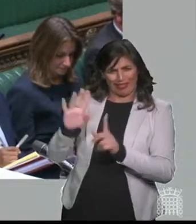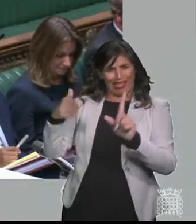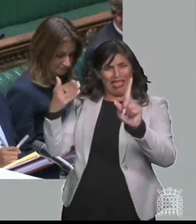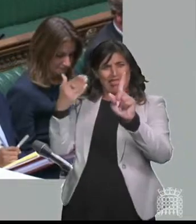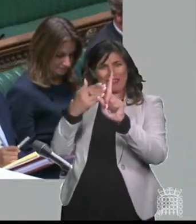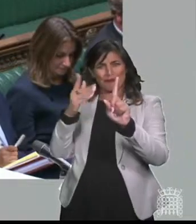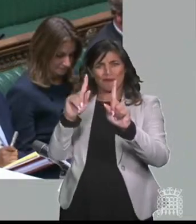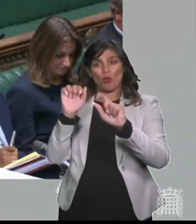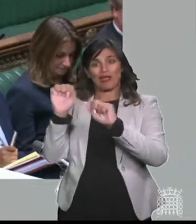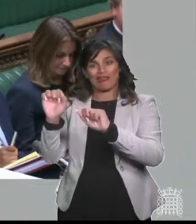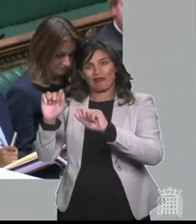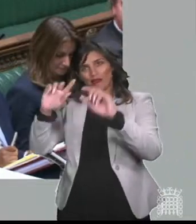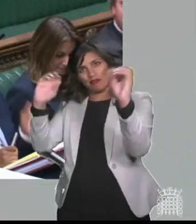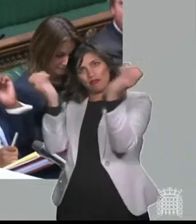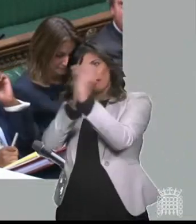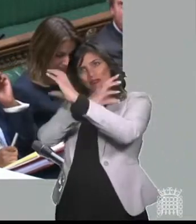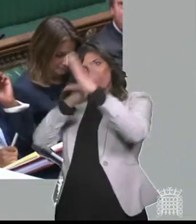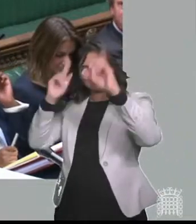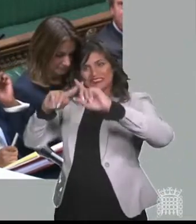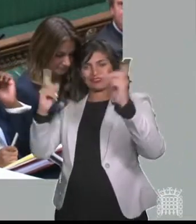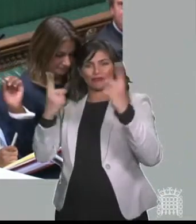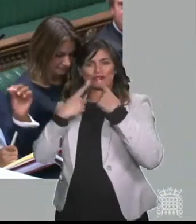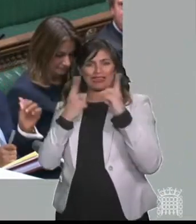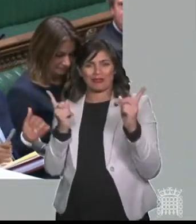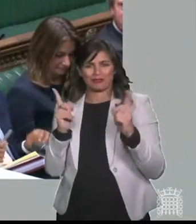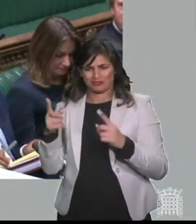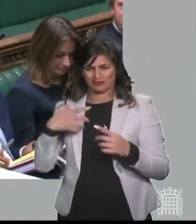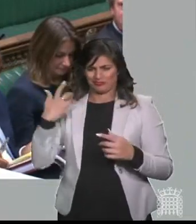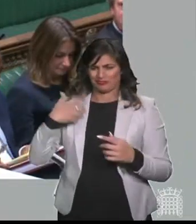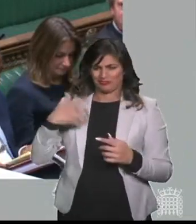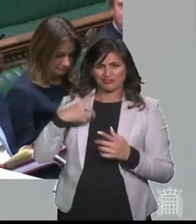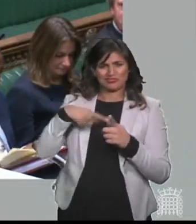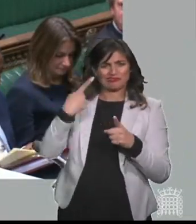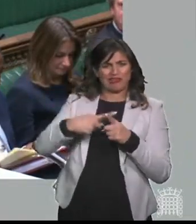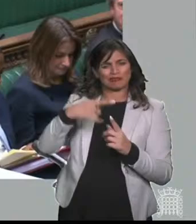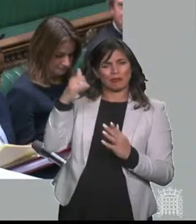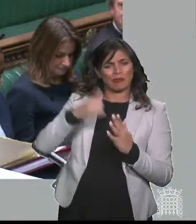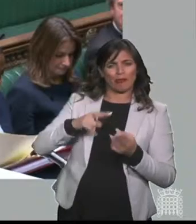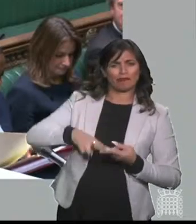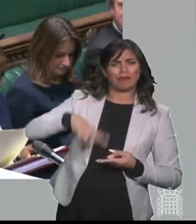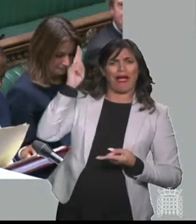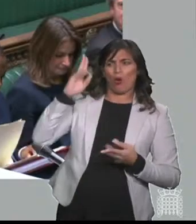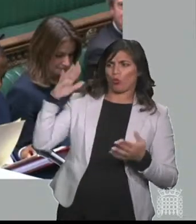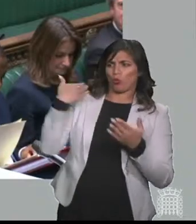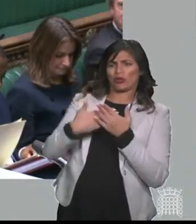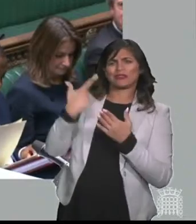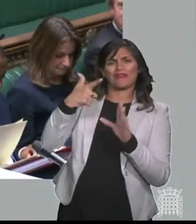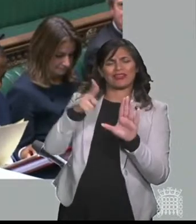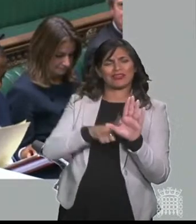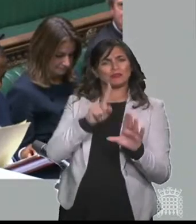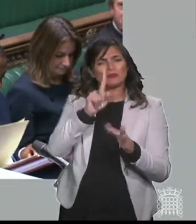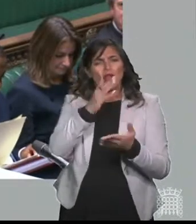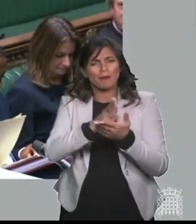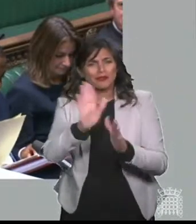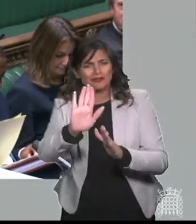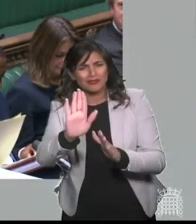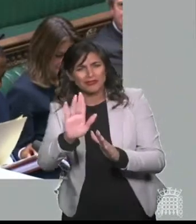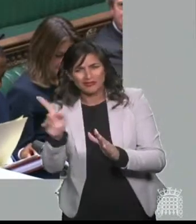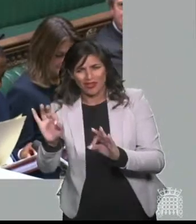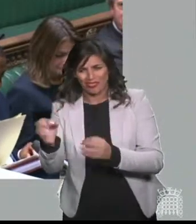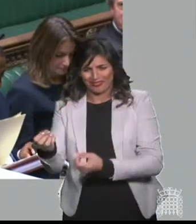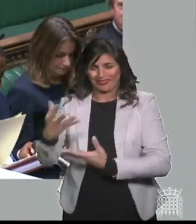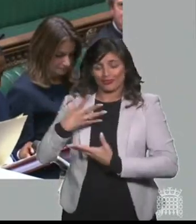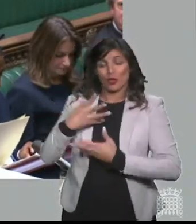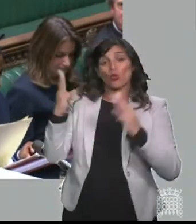complained about the tax burden being the highest for 7 years. But what he didn't say was that in Westminster we've taken